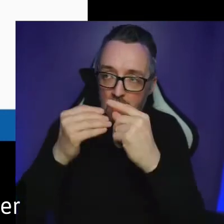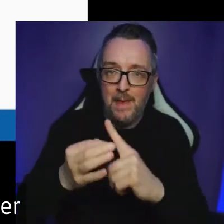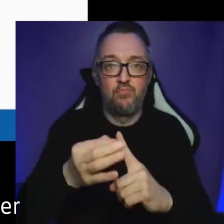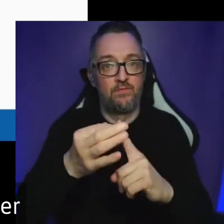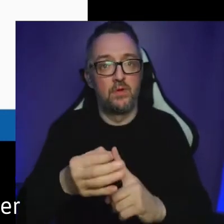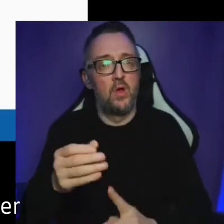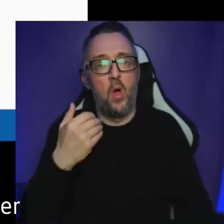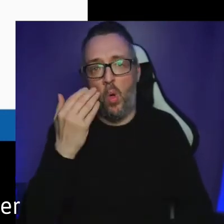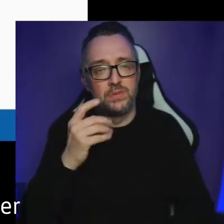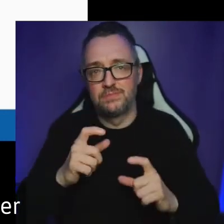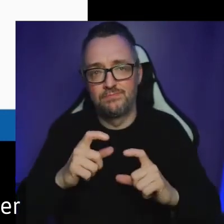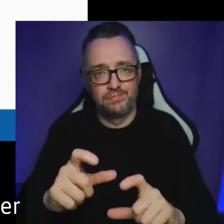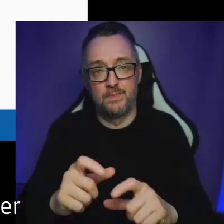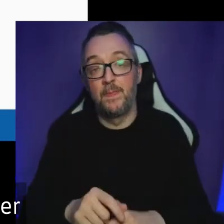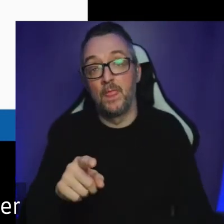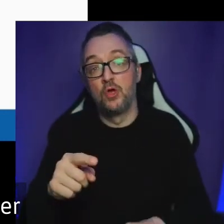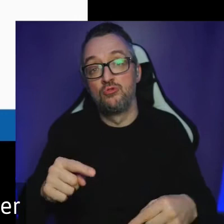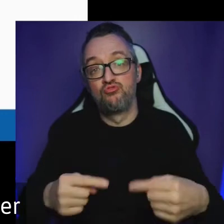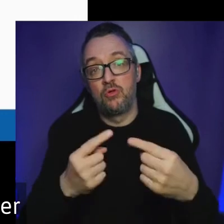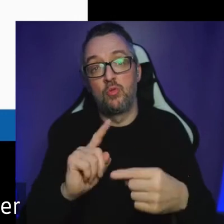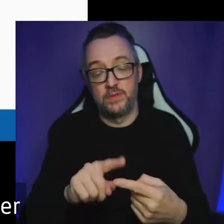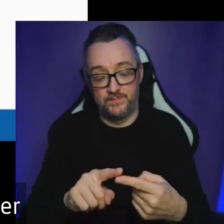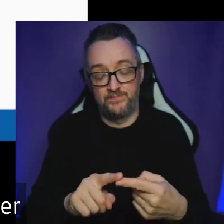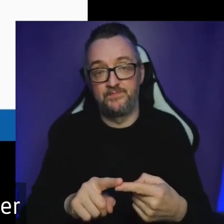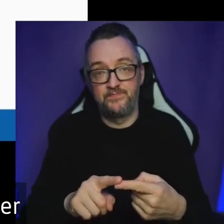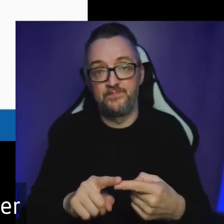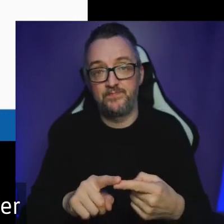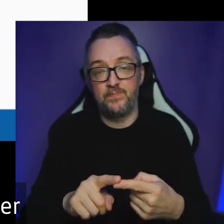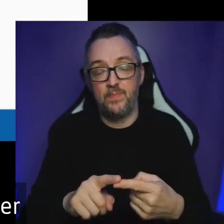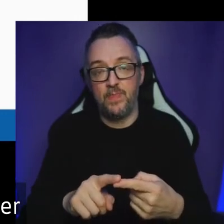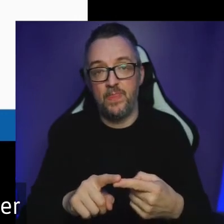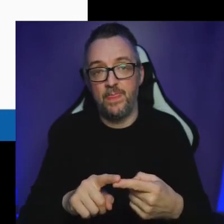think the challenge with that one as well is better.